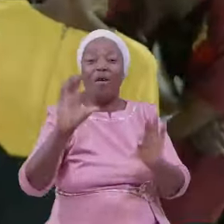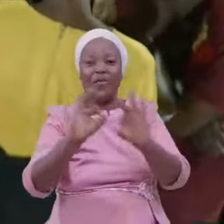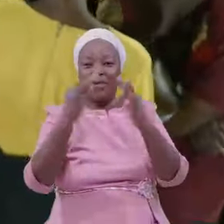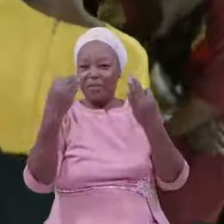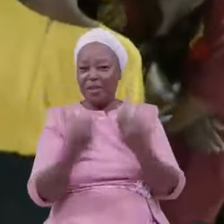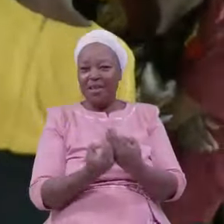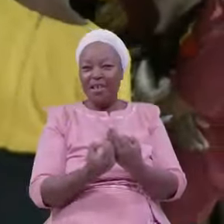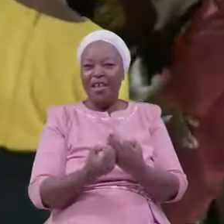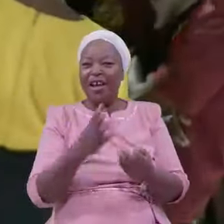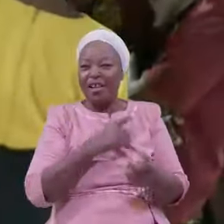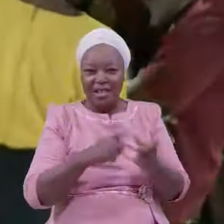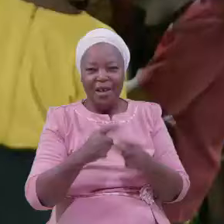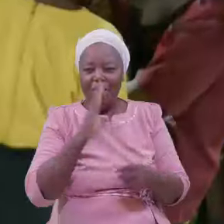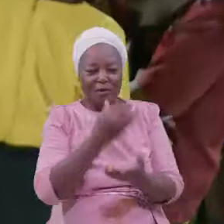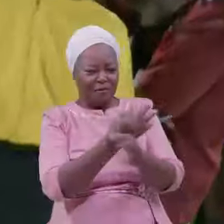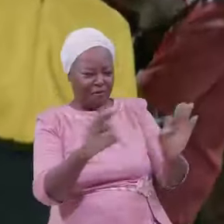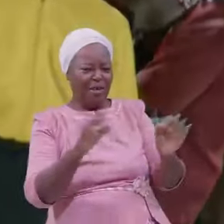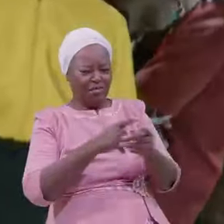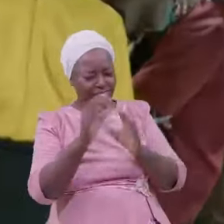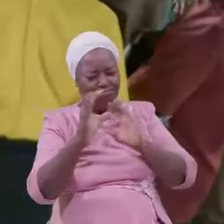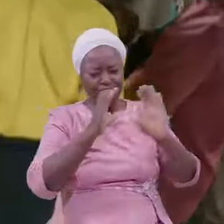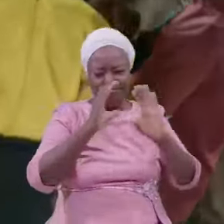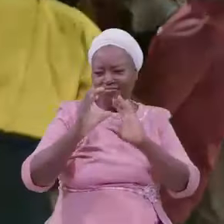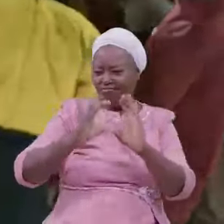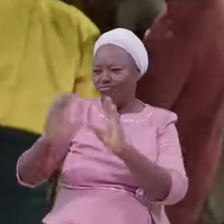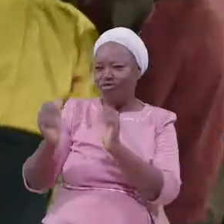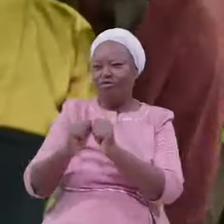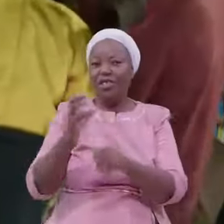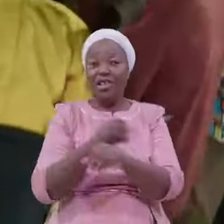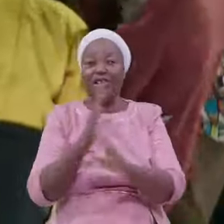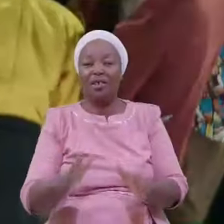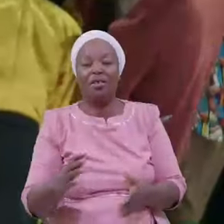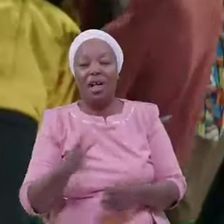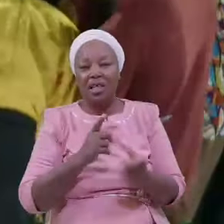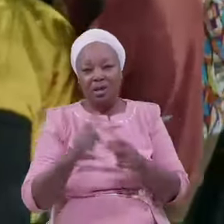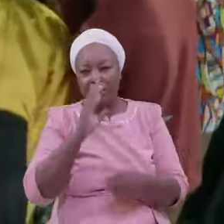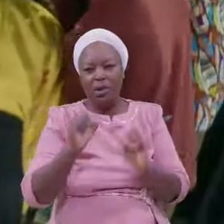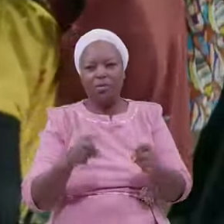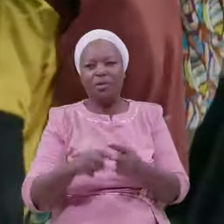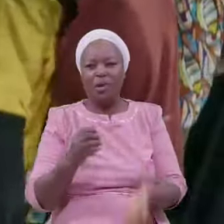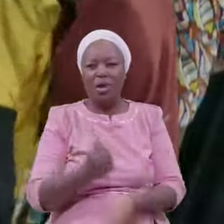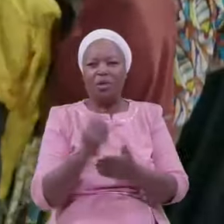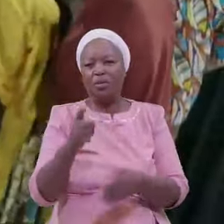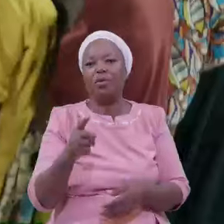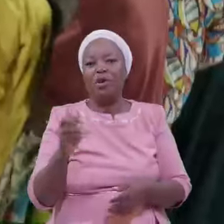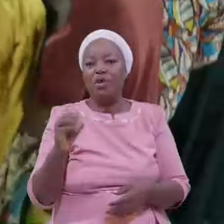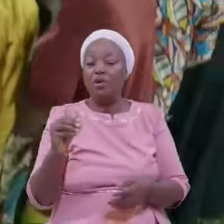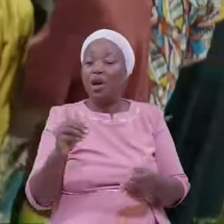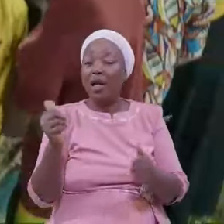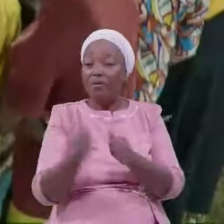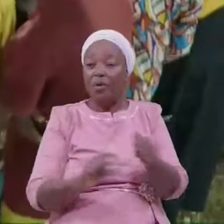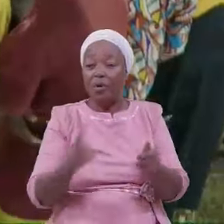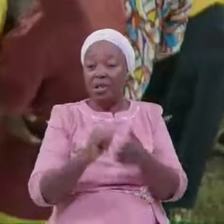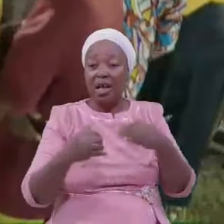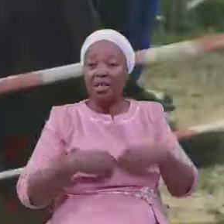your leader there, your pastor in that location, let the names of the people that responded to this altar call now be